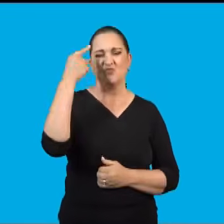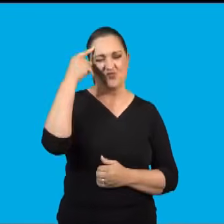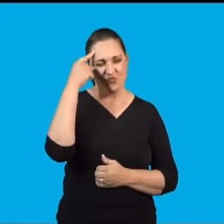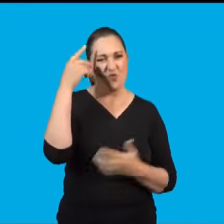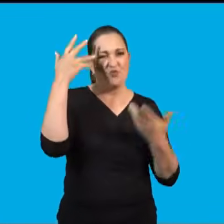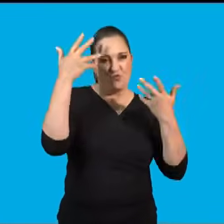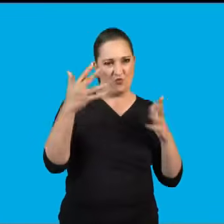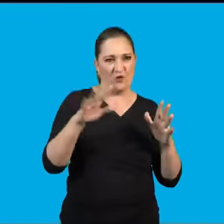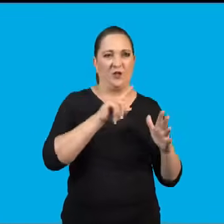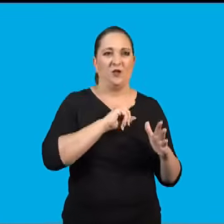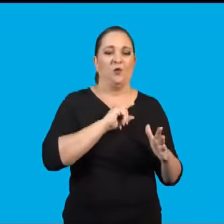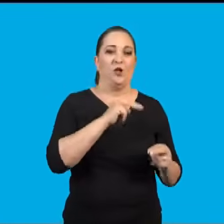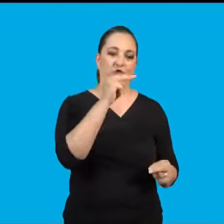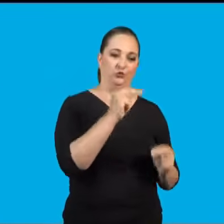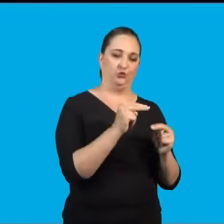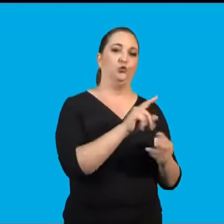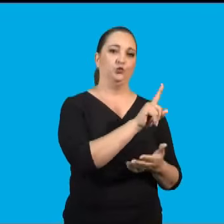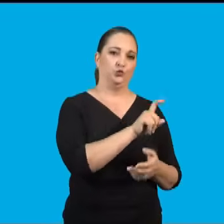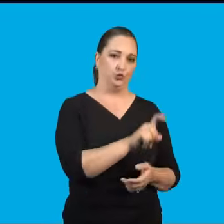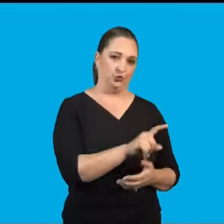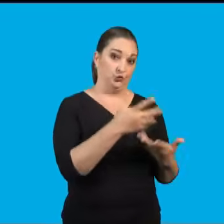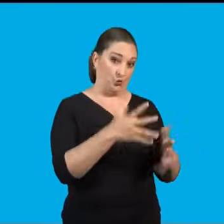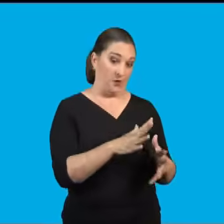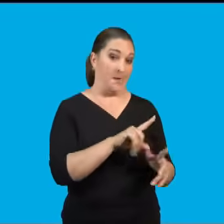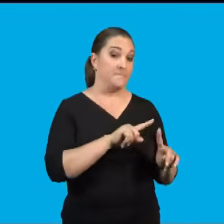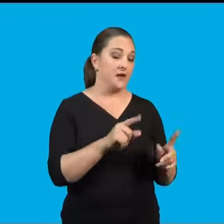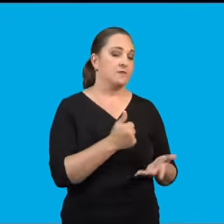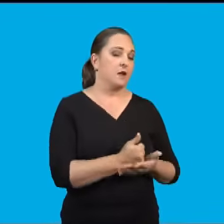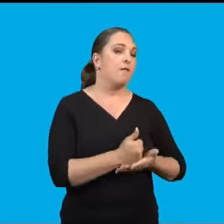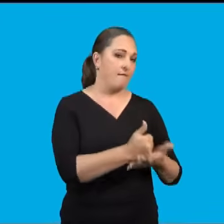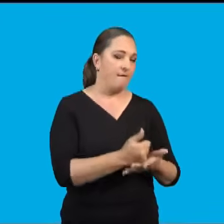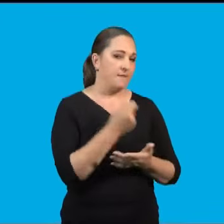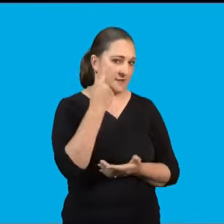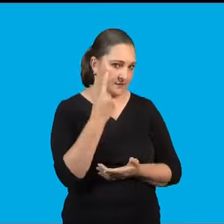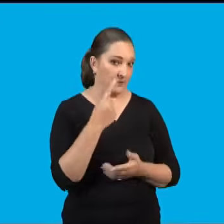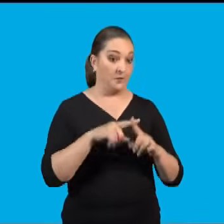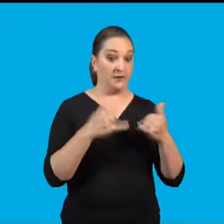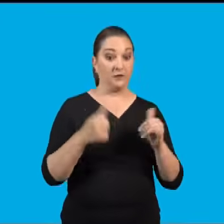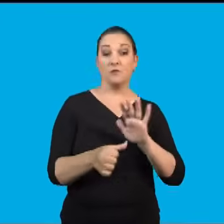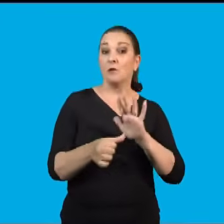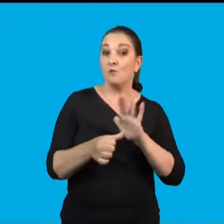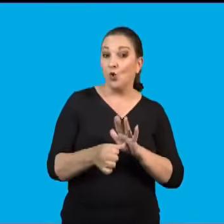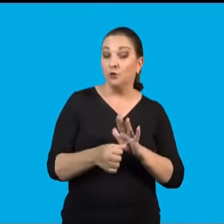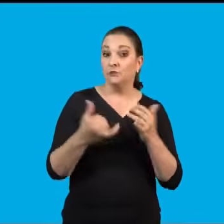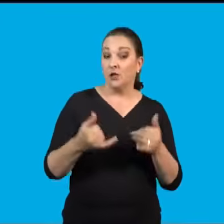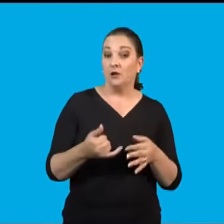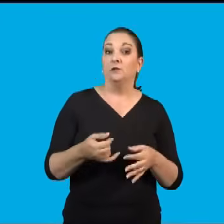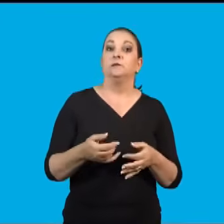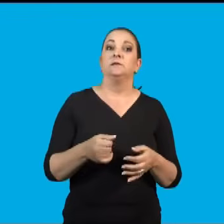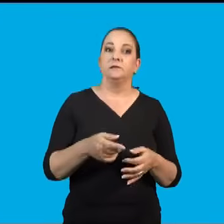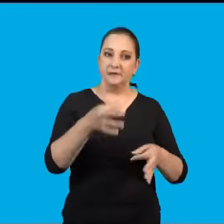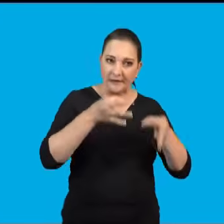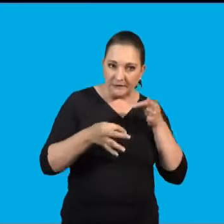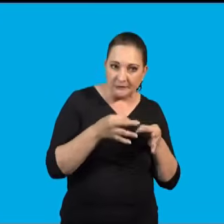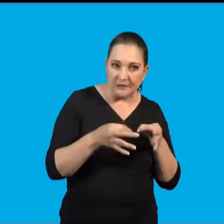already know, because you will have dealt with short questions to help you understand that. But the important instruction words are